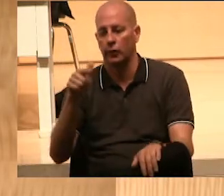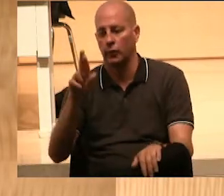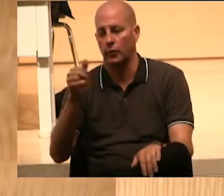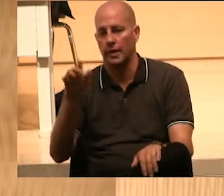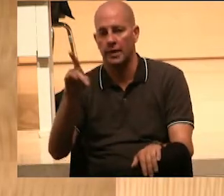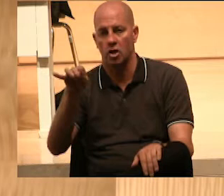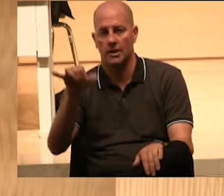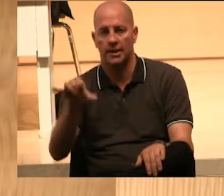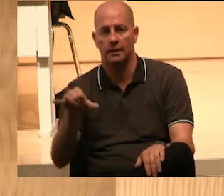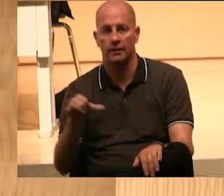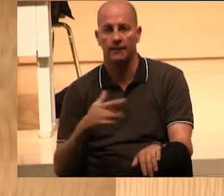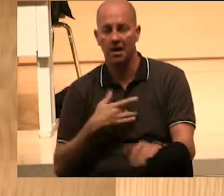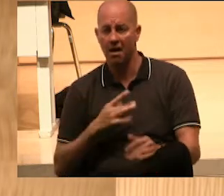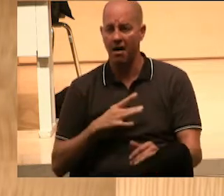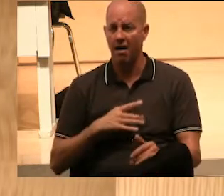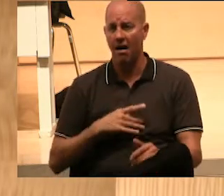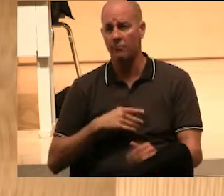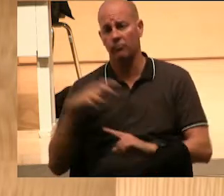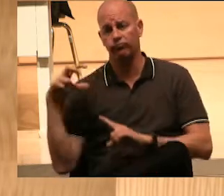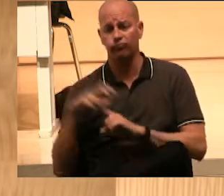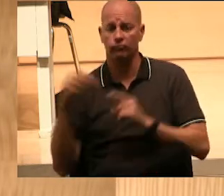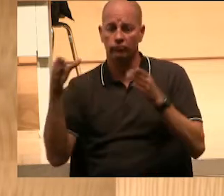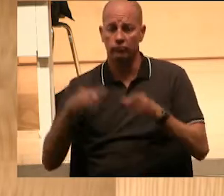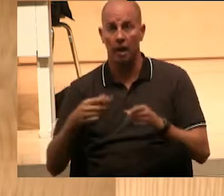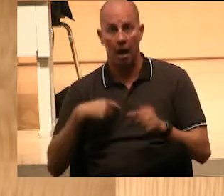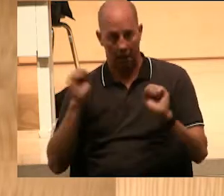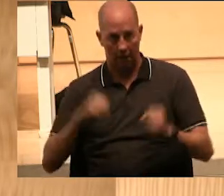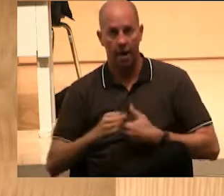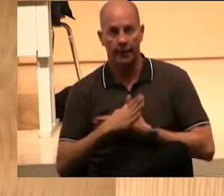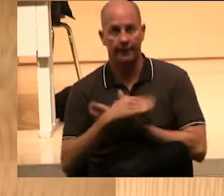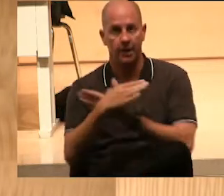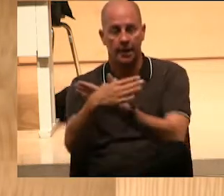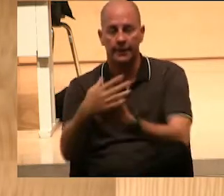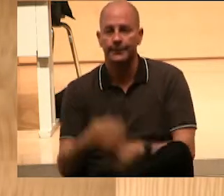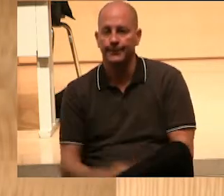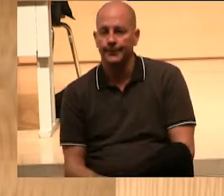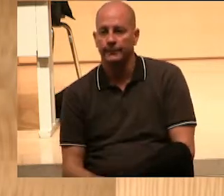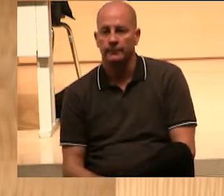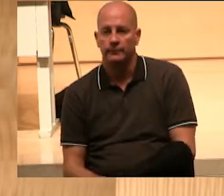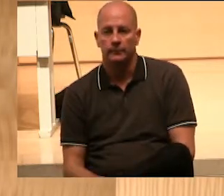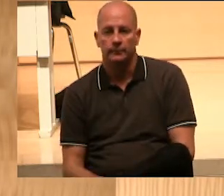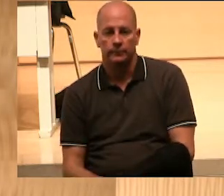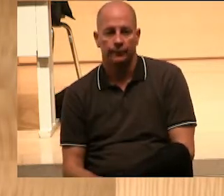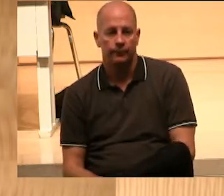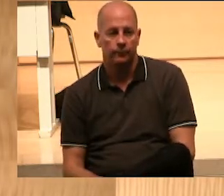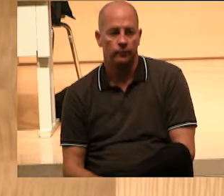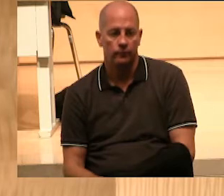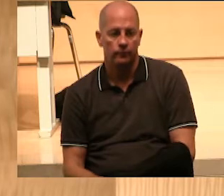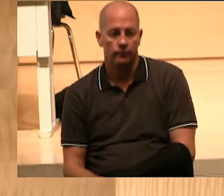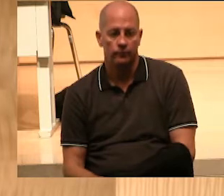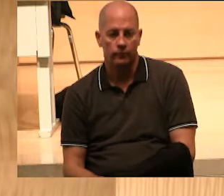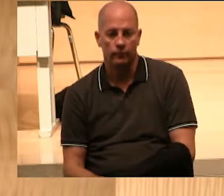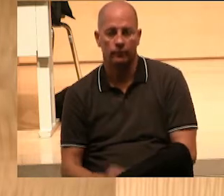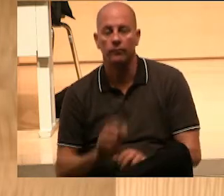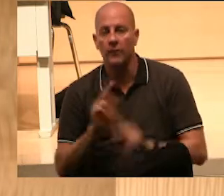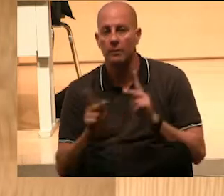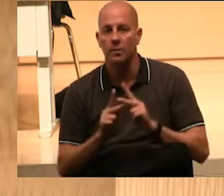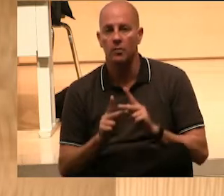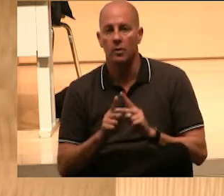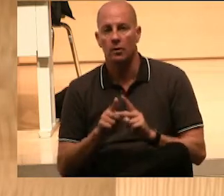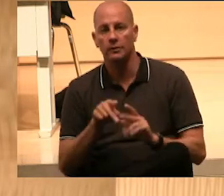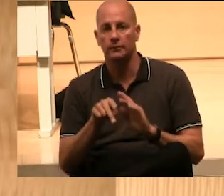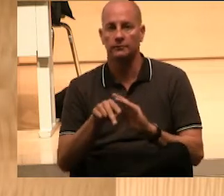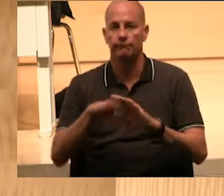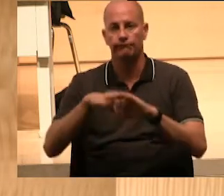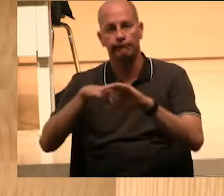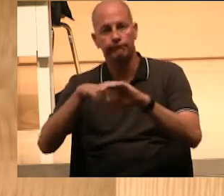the best chess person ever, or I can fly. 1 minute, whoa. There's a decreased need for sleep. People talk more than usual.